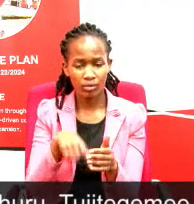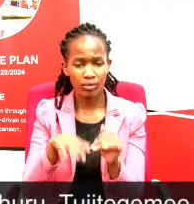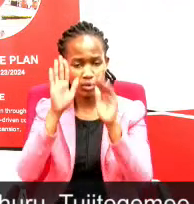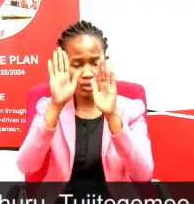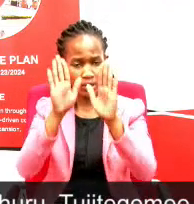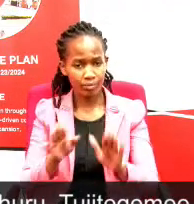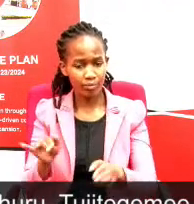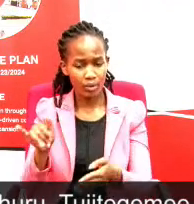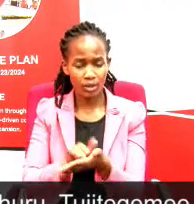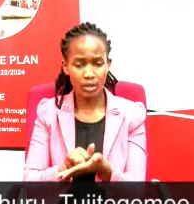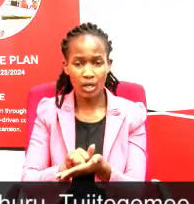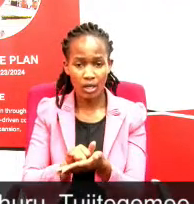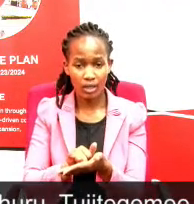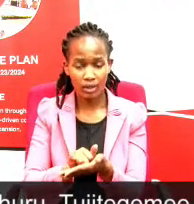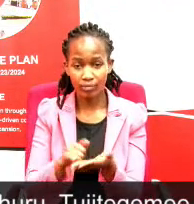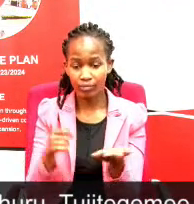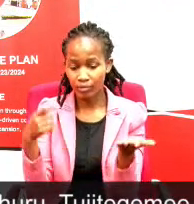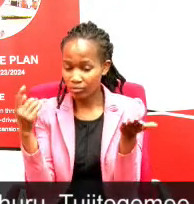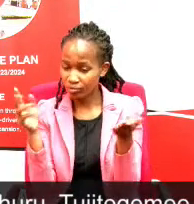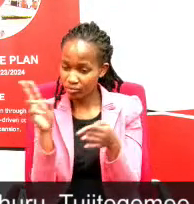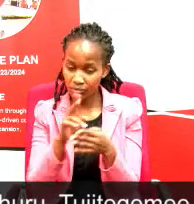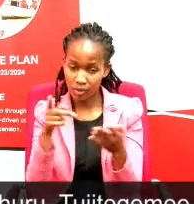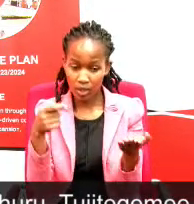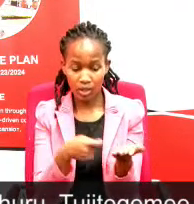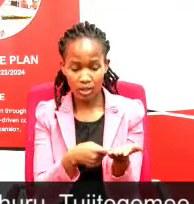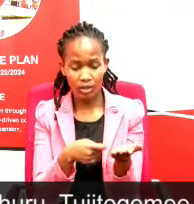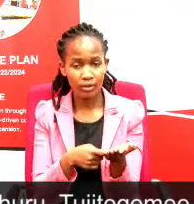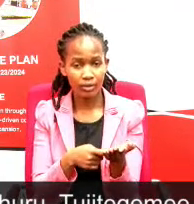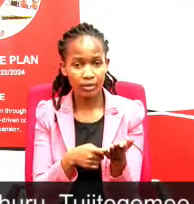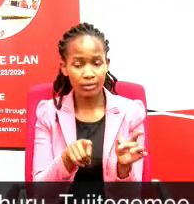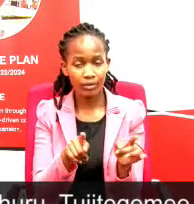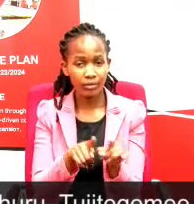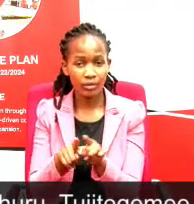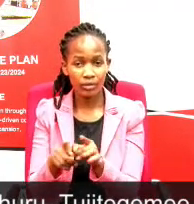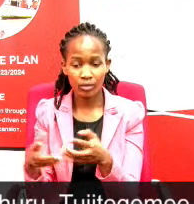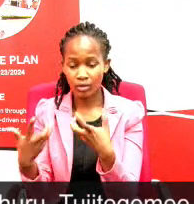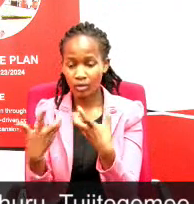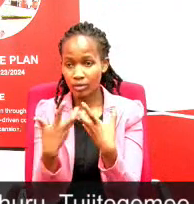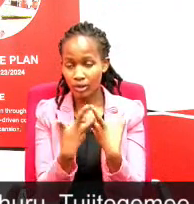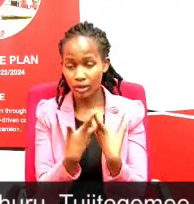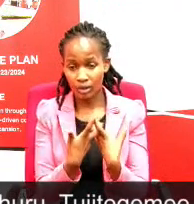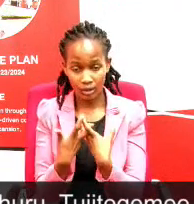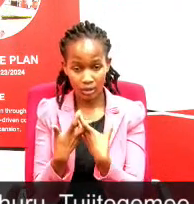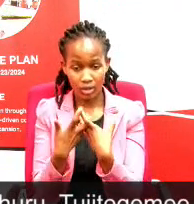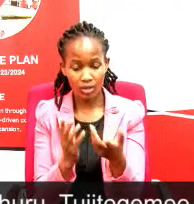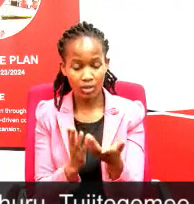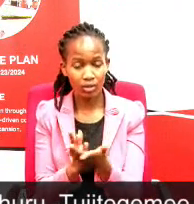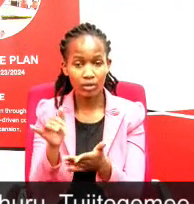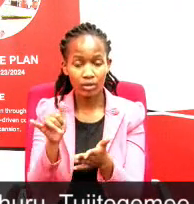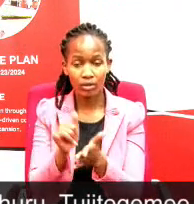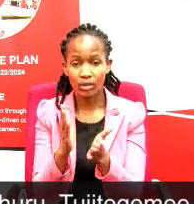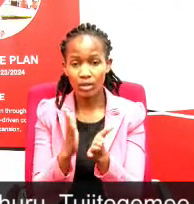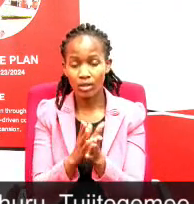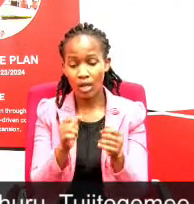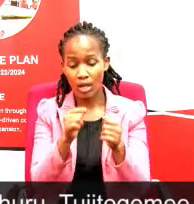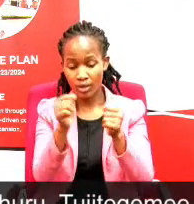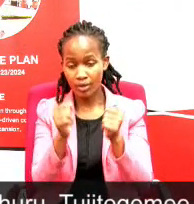in this area of technology-driven is also the integration to ensure that the